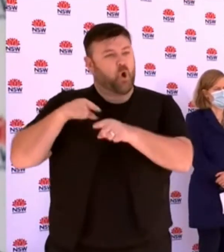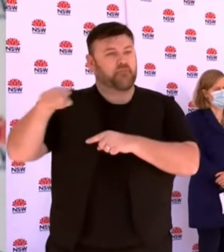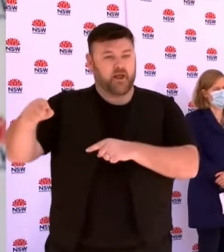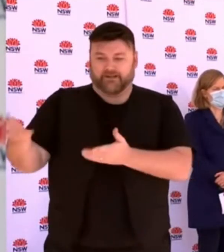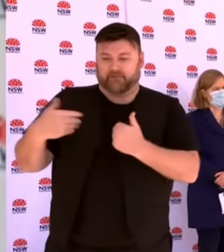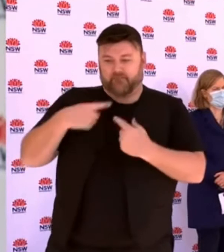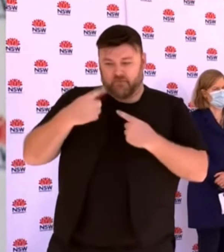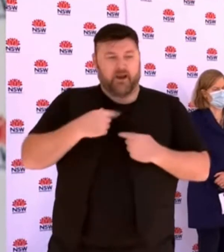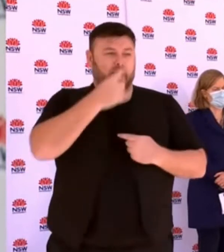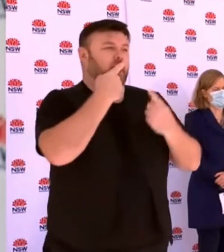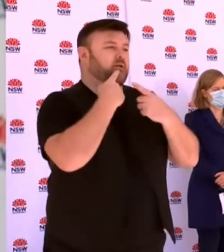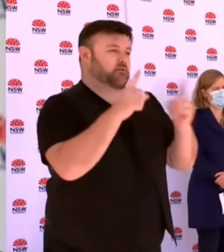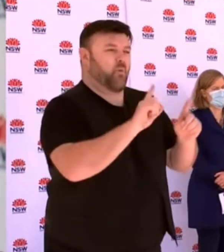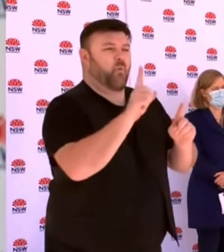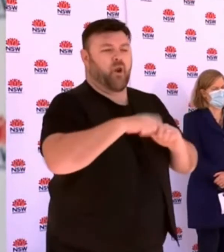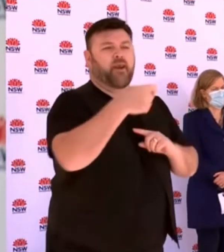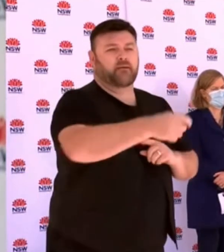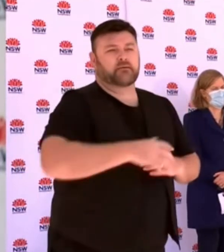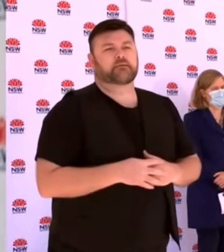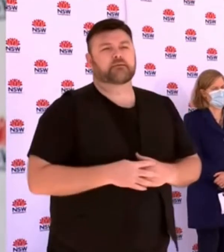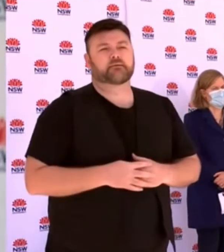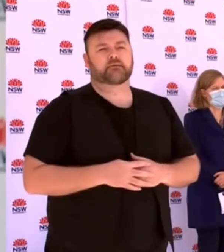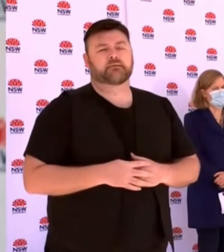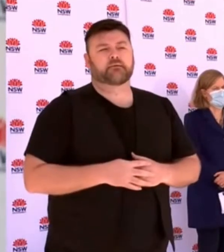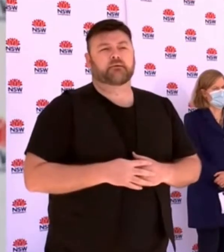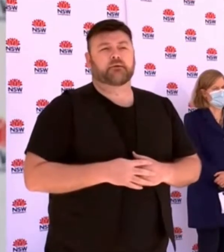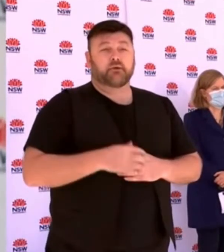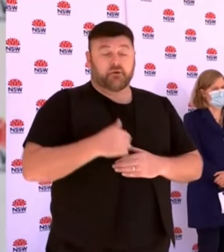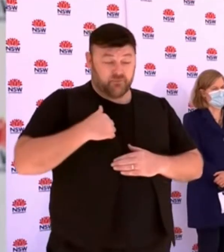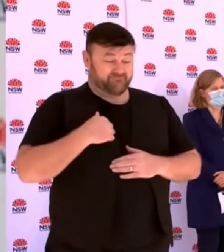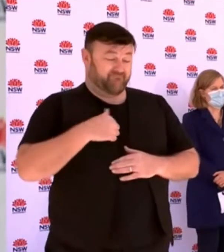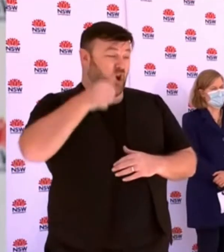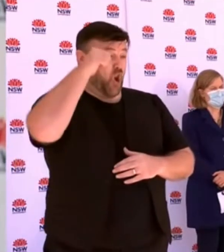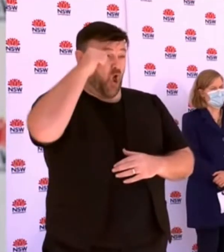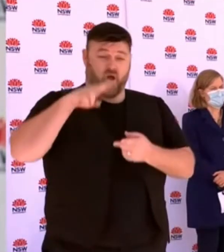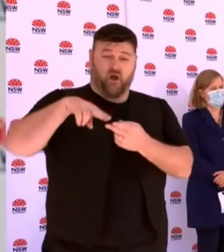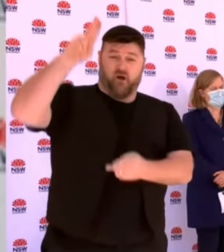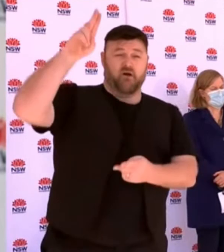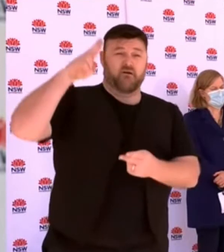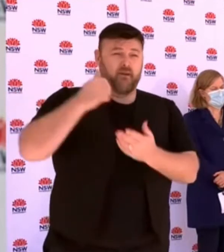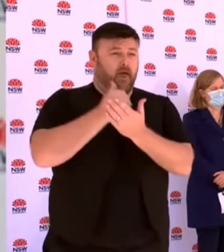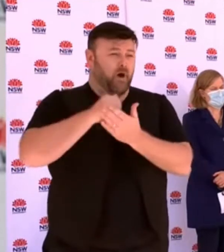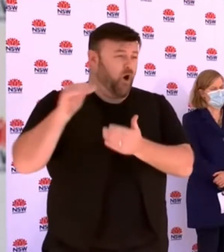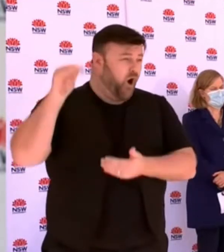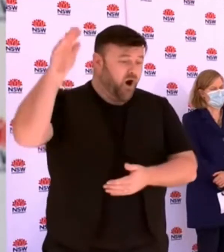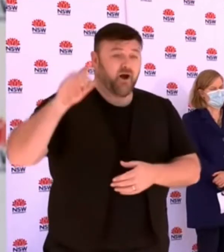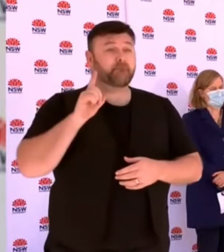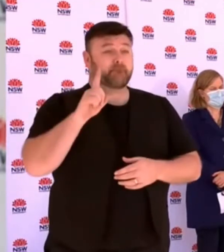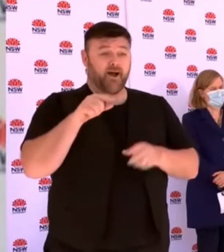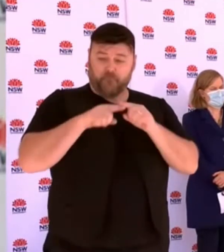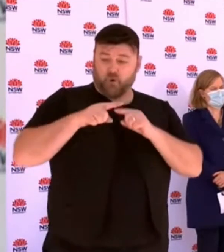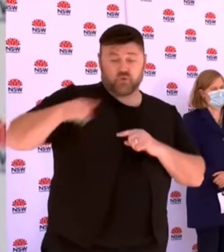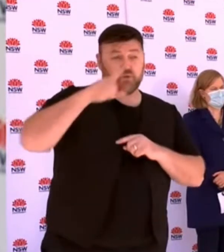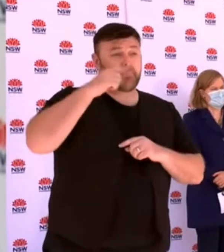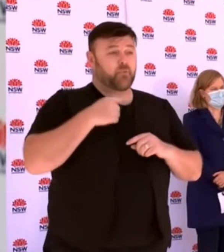and we want to see that shift continue. We want to see that trend continue. We always assume there'd be a high number of cases, but so long as the majority of those